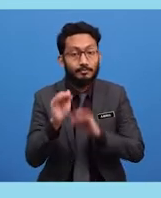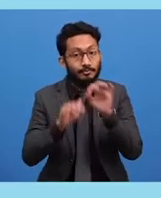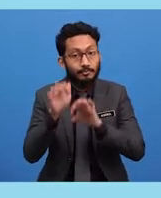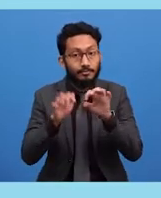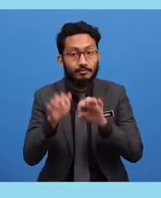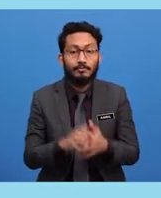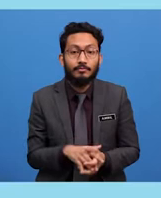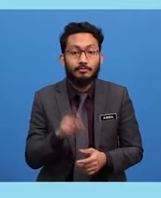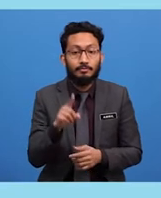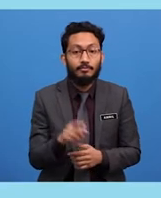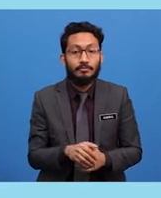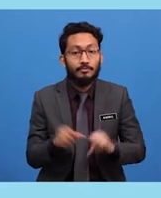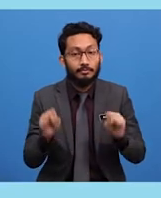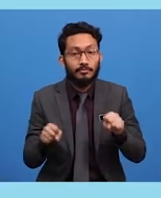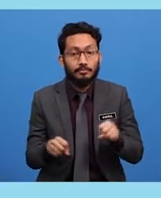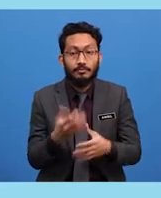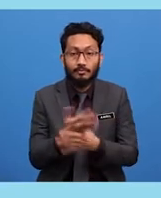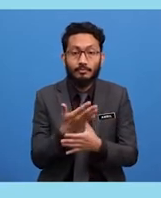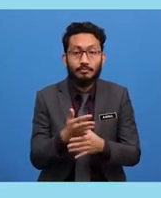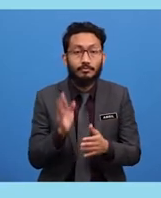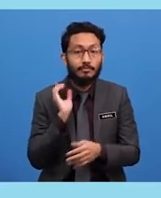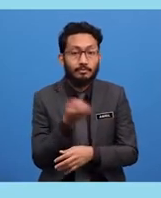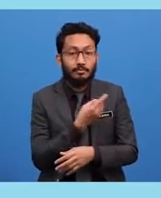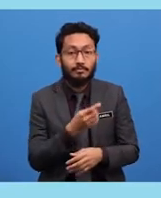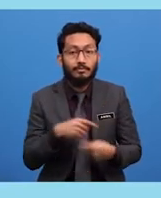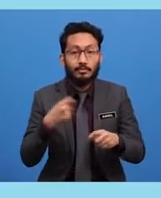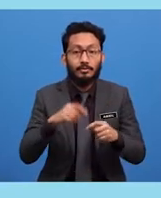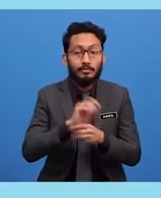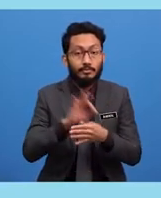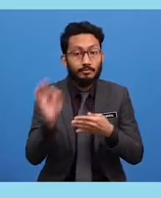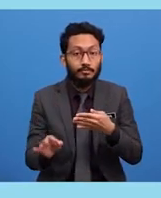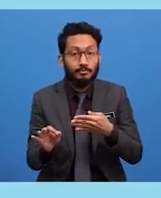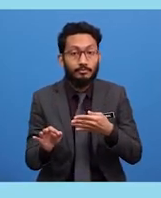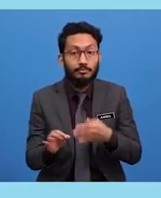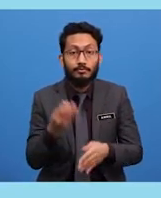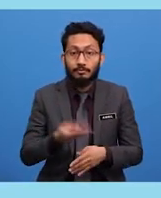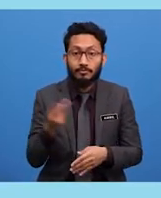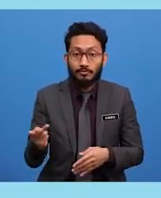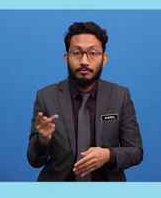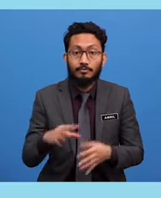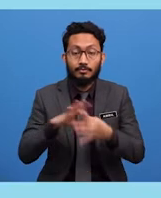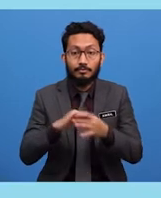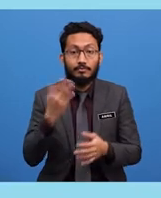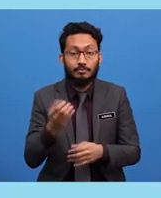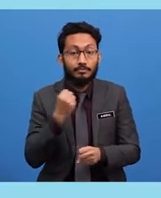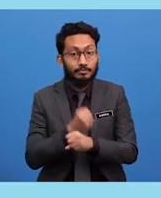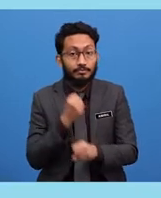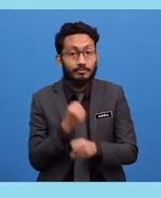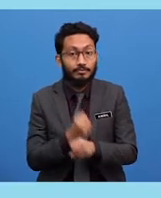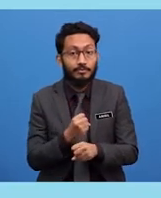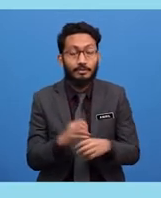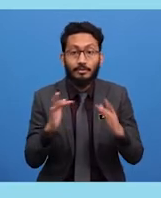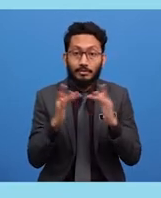As always, you may share with us your final product on social media platforms such as